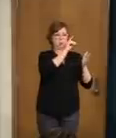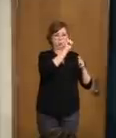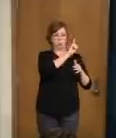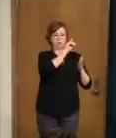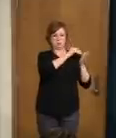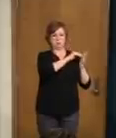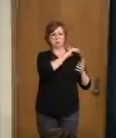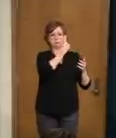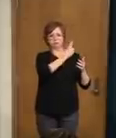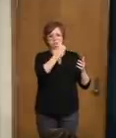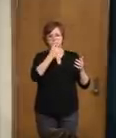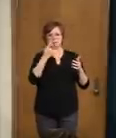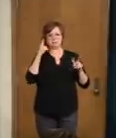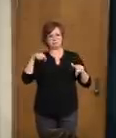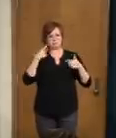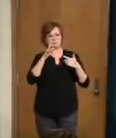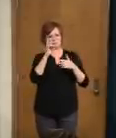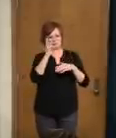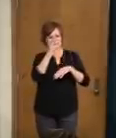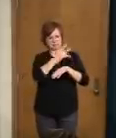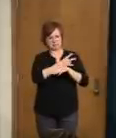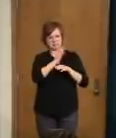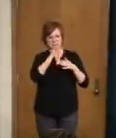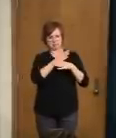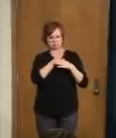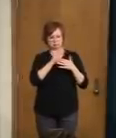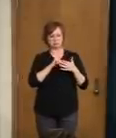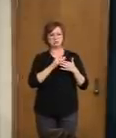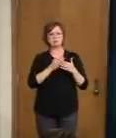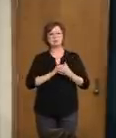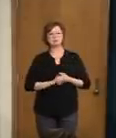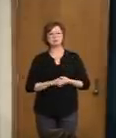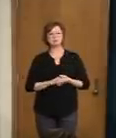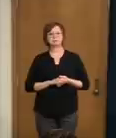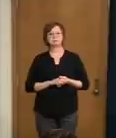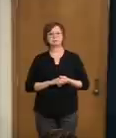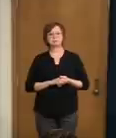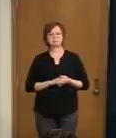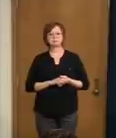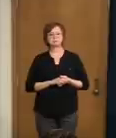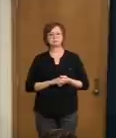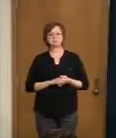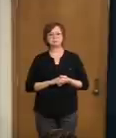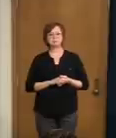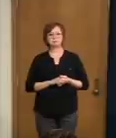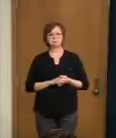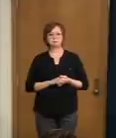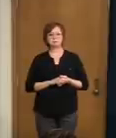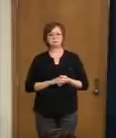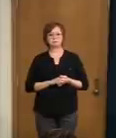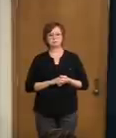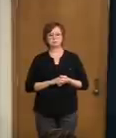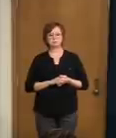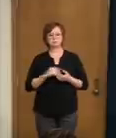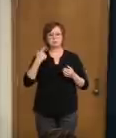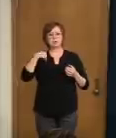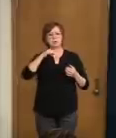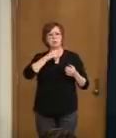With the early experiences with the pilot and rollout so far, we are continuing to improve